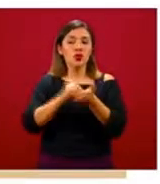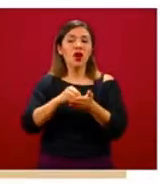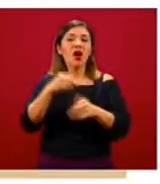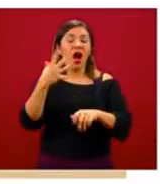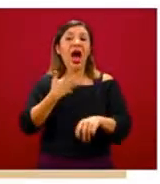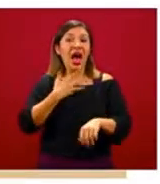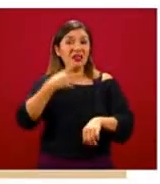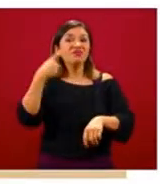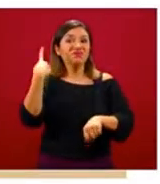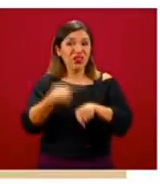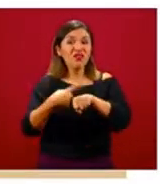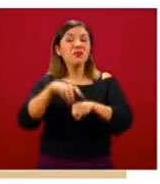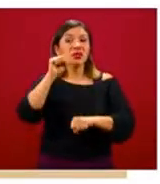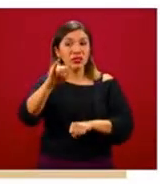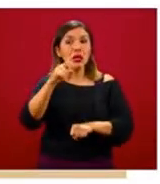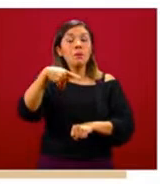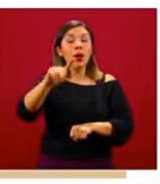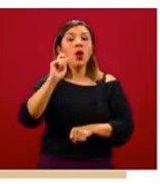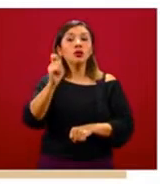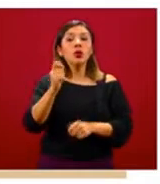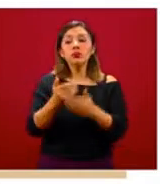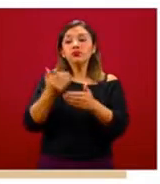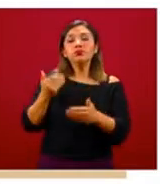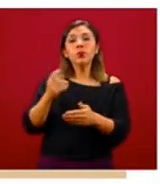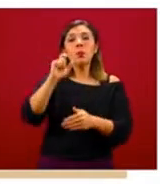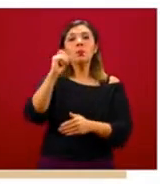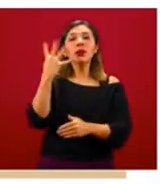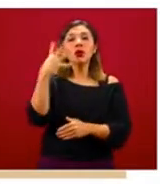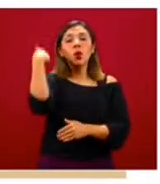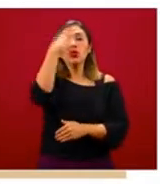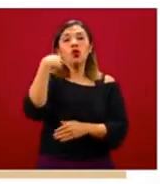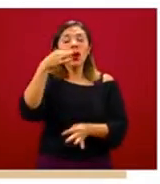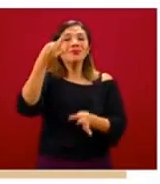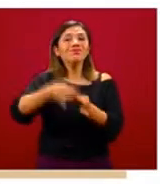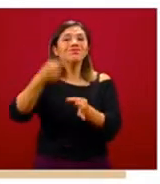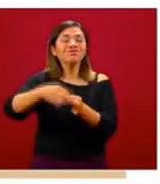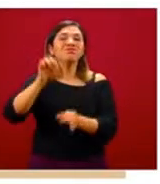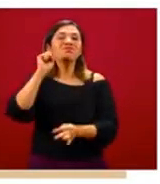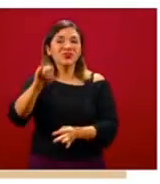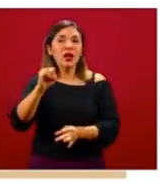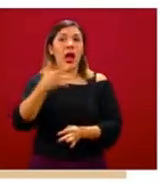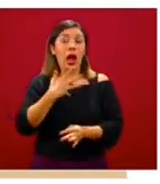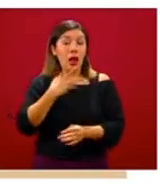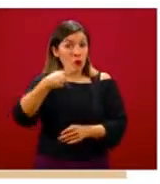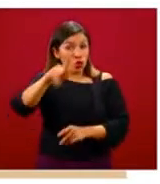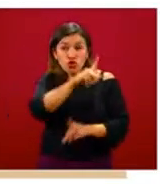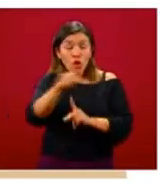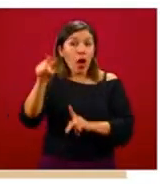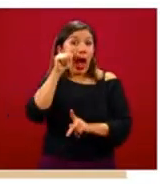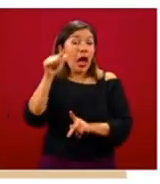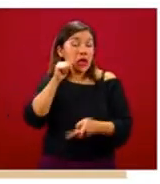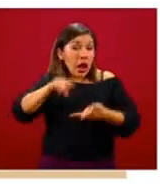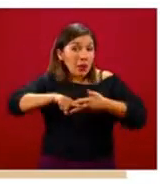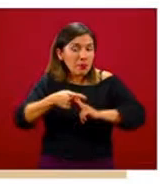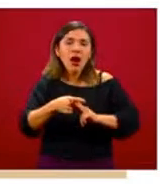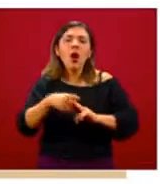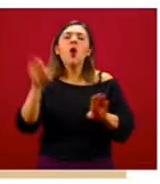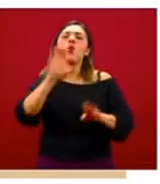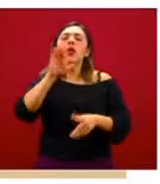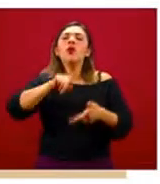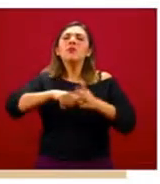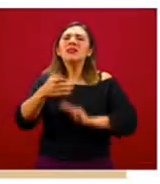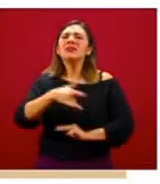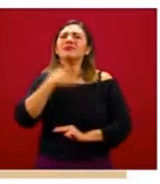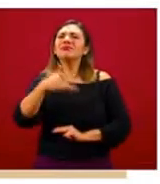24 horas, pero no 4,442 in son the last casos que 24 ocurrieron en las hours. últimas These are 24 not horas. Estos cases that están happened in the distribuidos por last su fecha de 24 inicio de hours. síntomas These are prácticamente